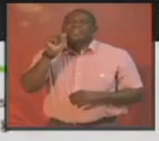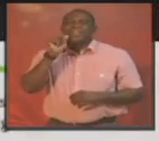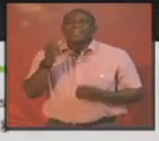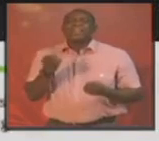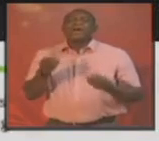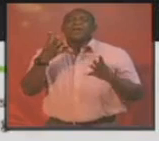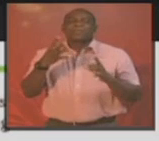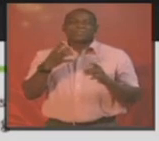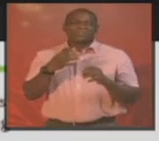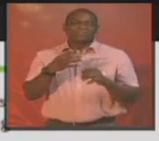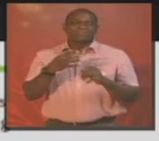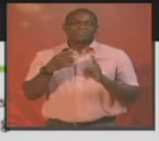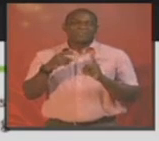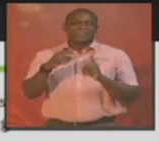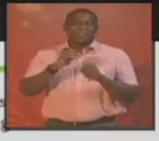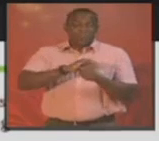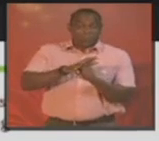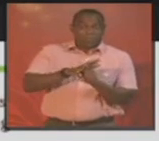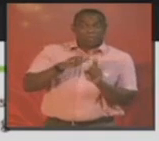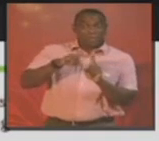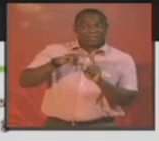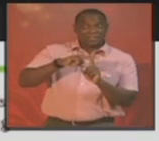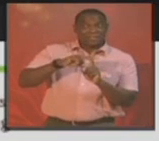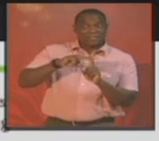and do that and open this and open that.